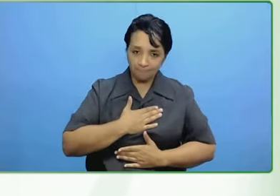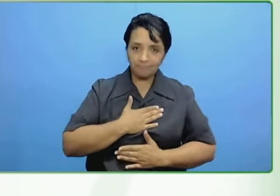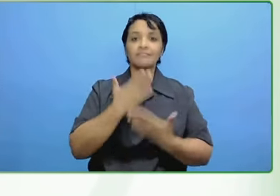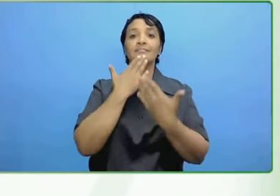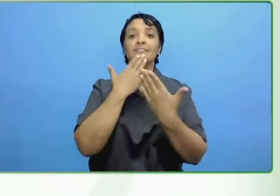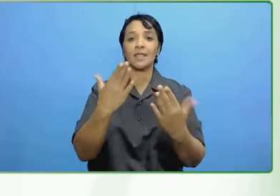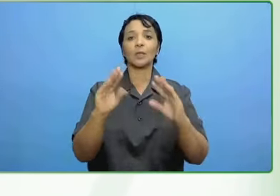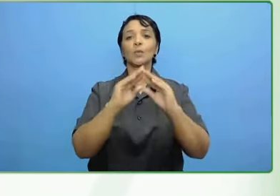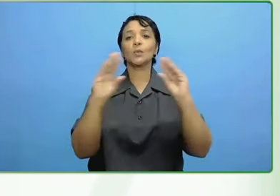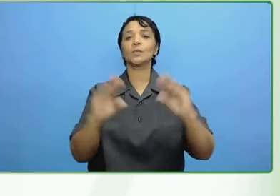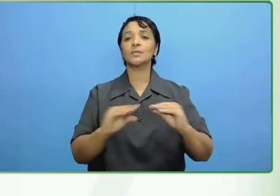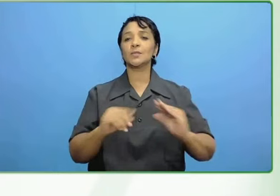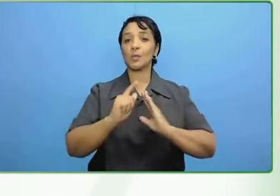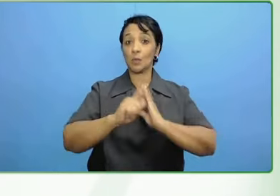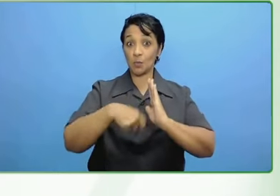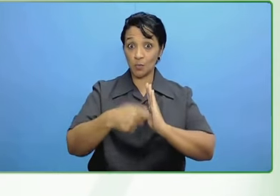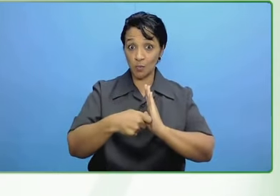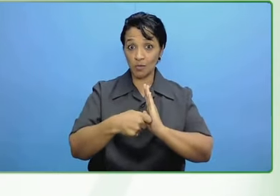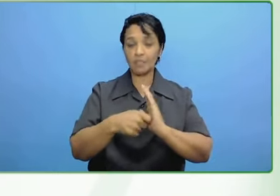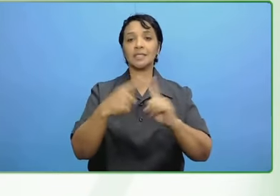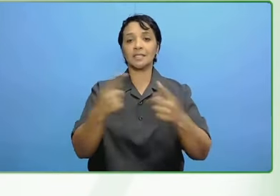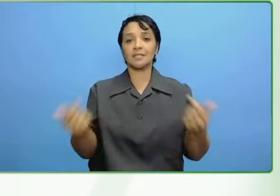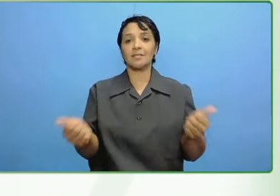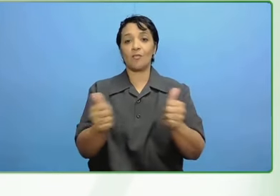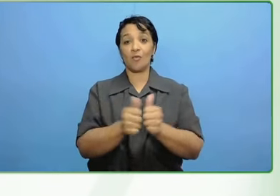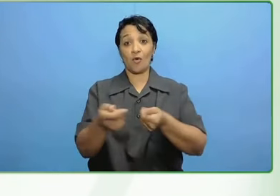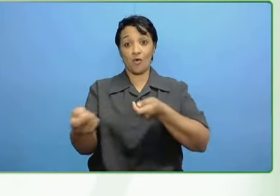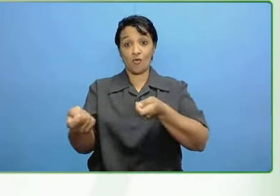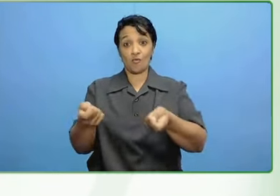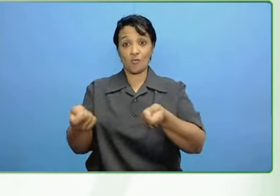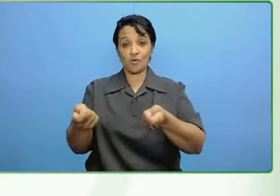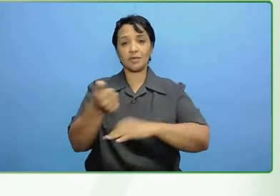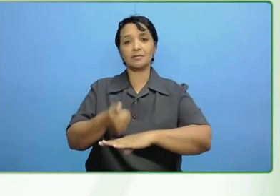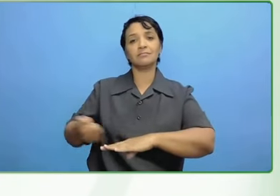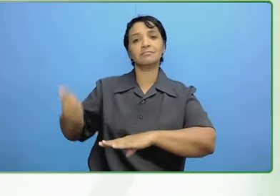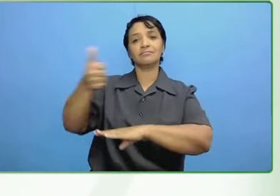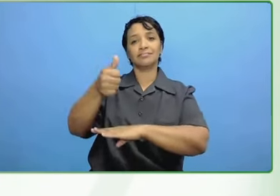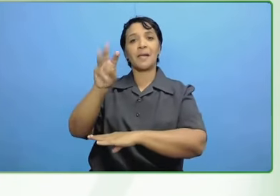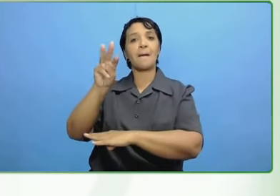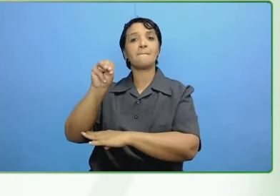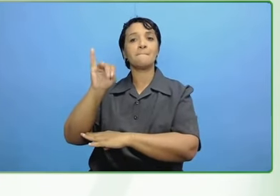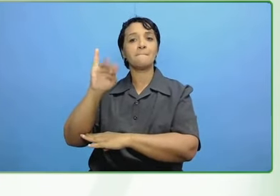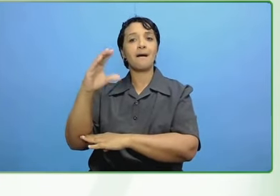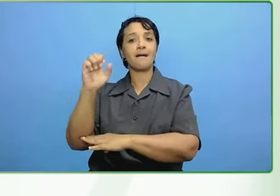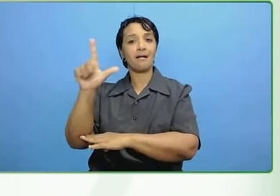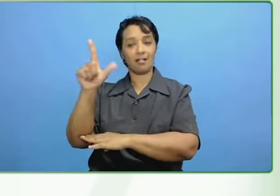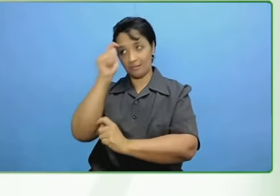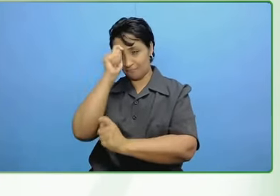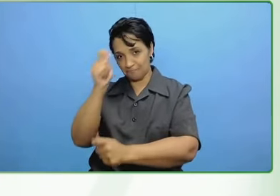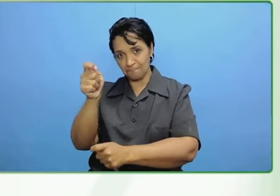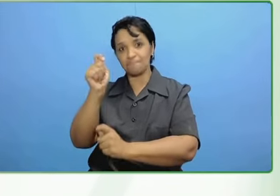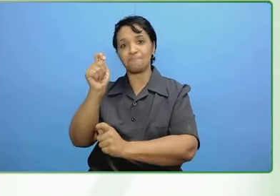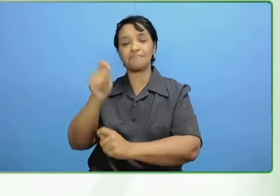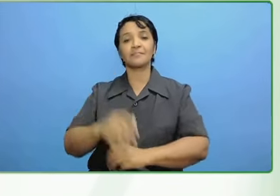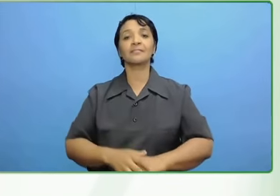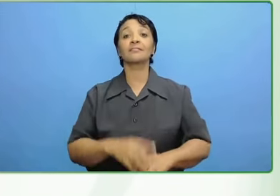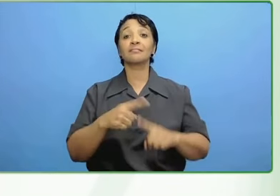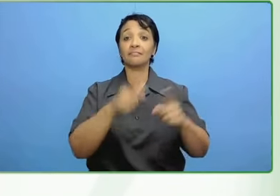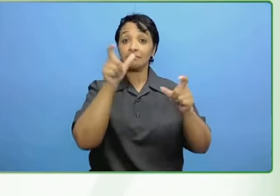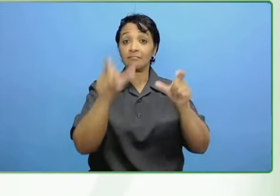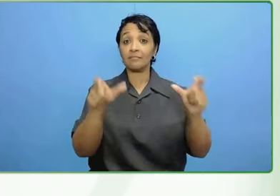Project, including co-moderator and Zero Project CEO, Mr. Michael Fembeck, and organizers of the conference for facilitating this